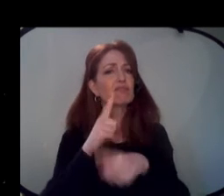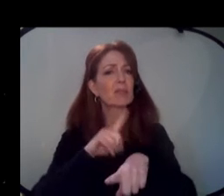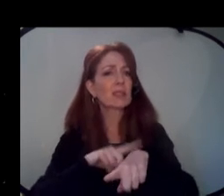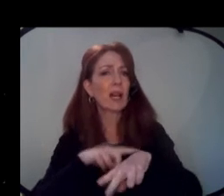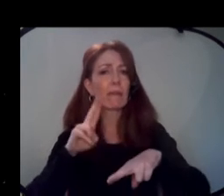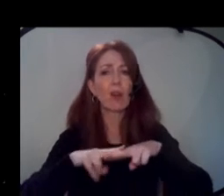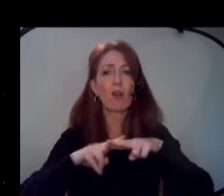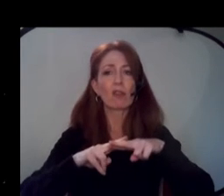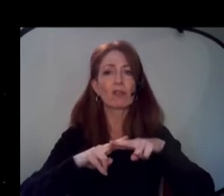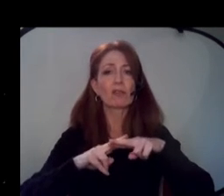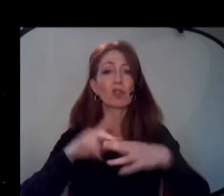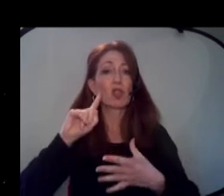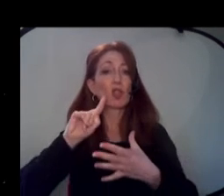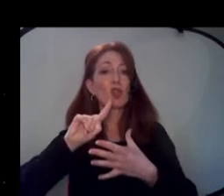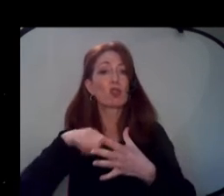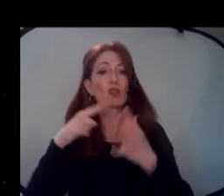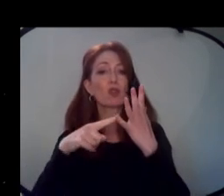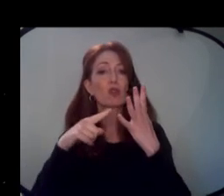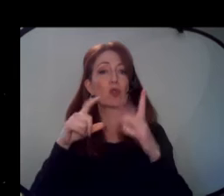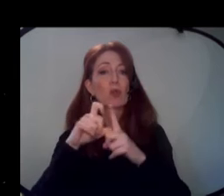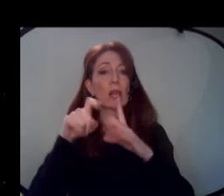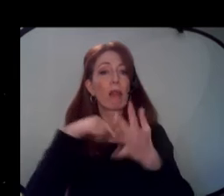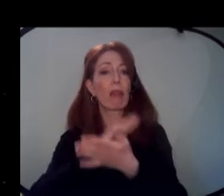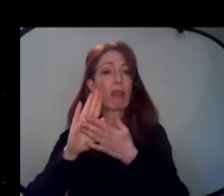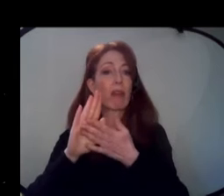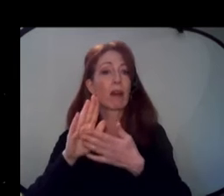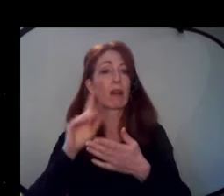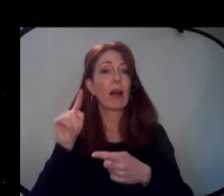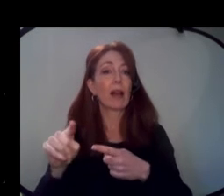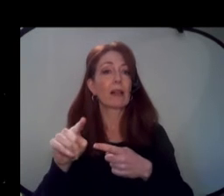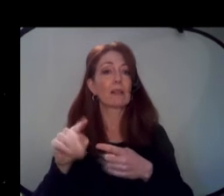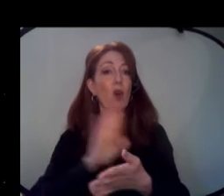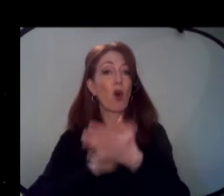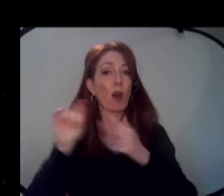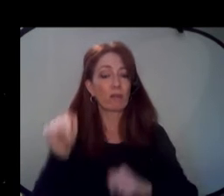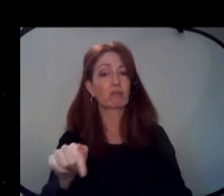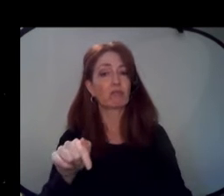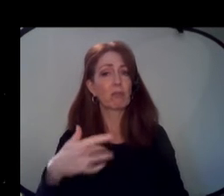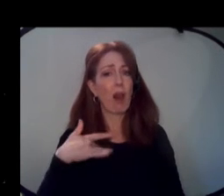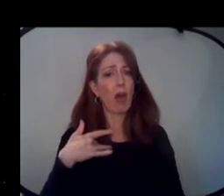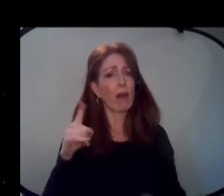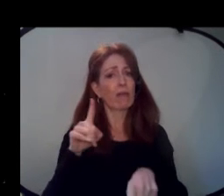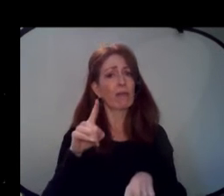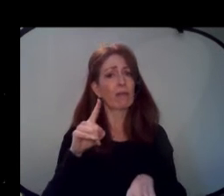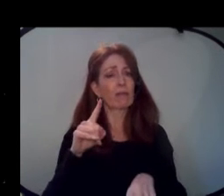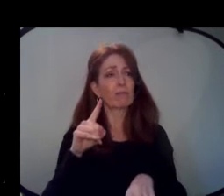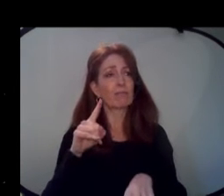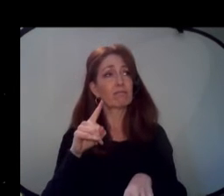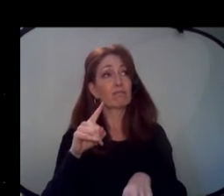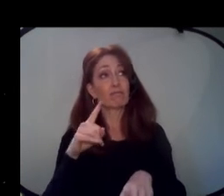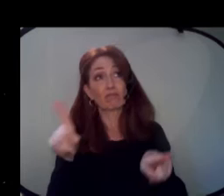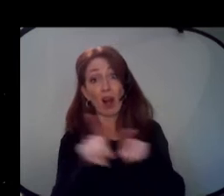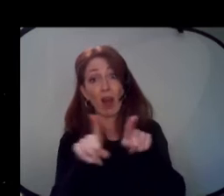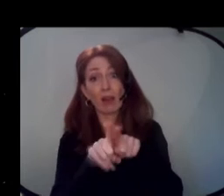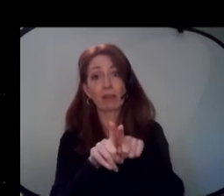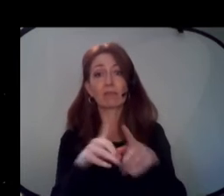Holofernes. So Catherine, maybe you can kick off with what life was like at that time. Yeah, I mean, she gets